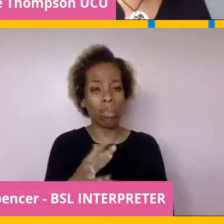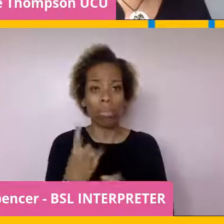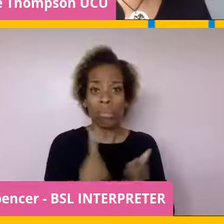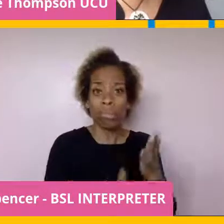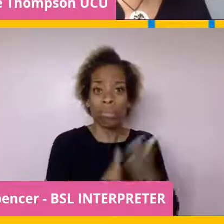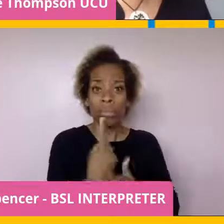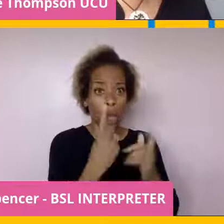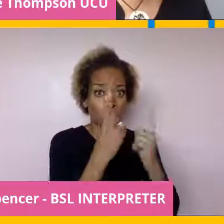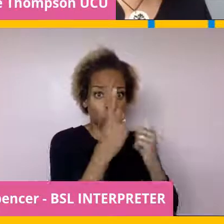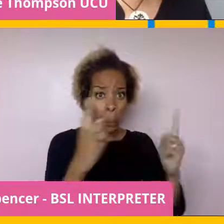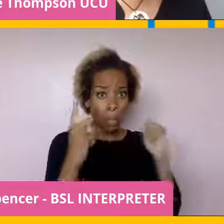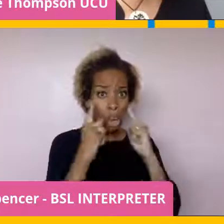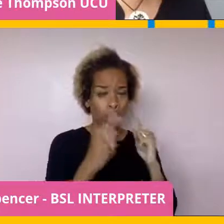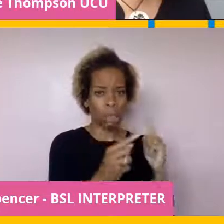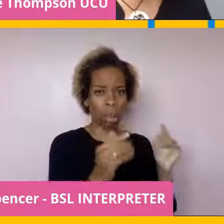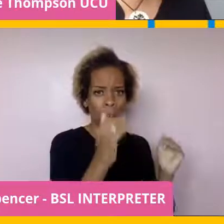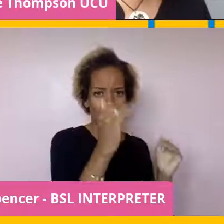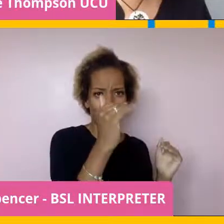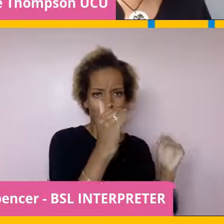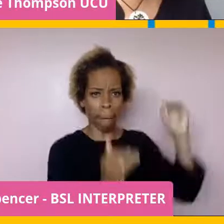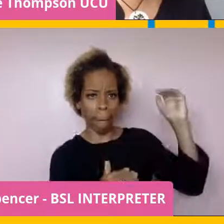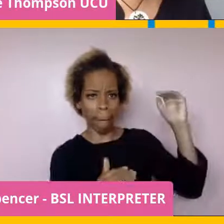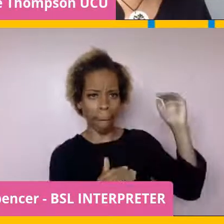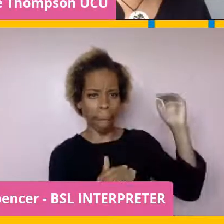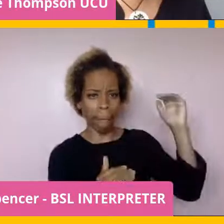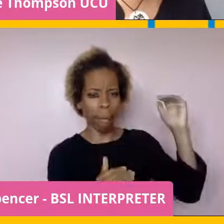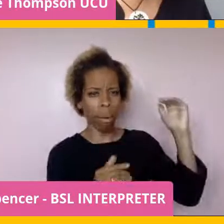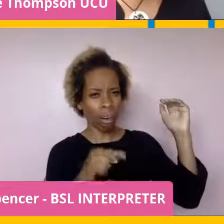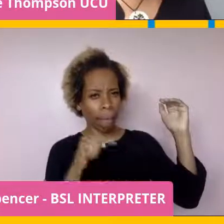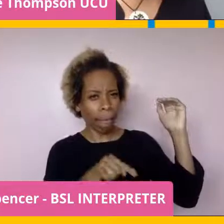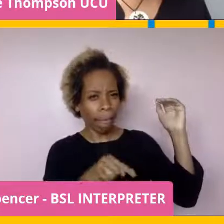is disproportionately targeting those who are from